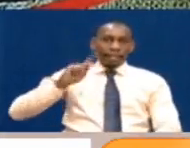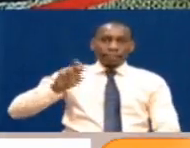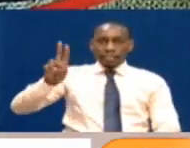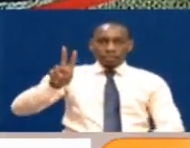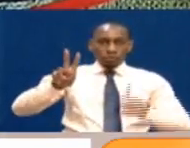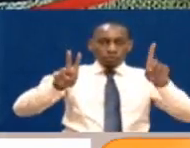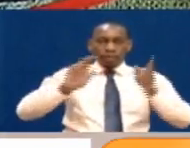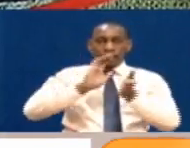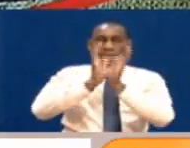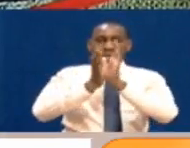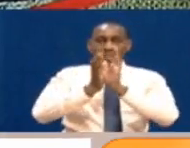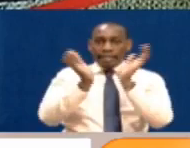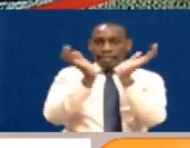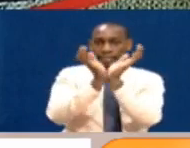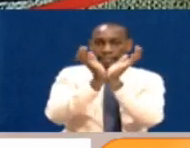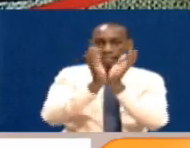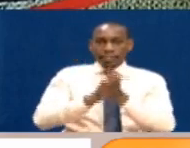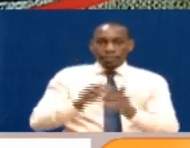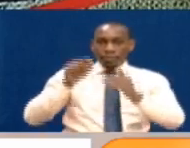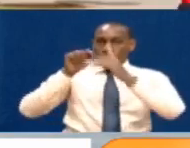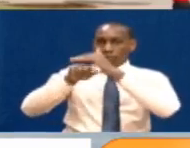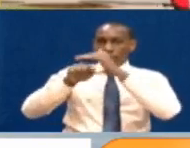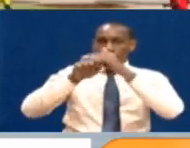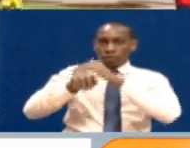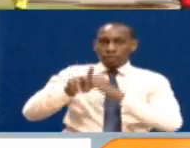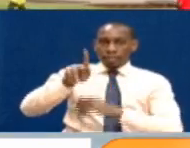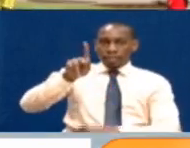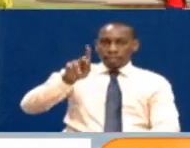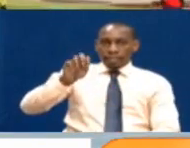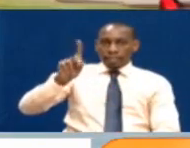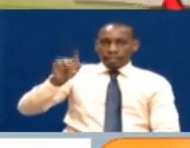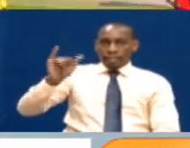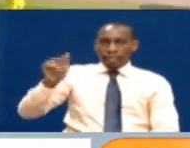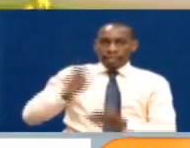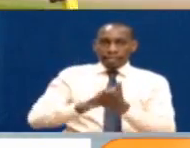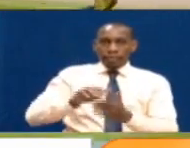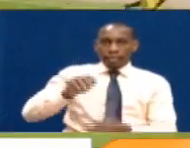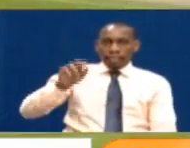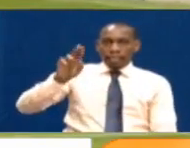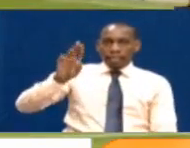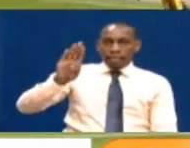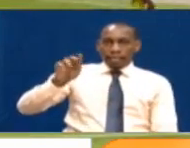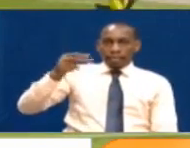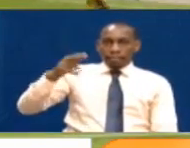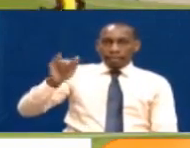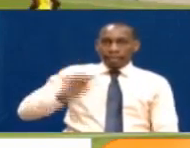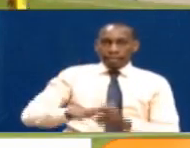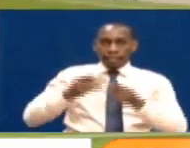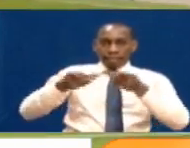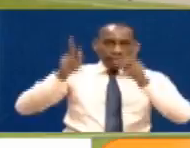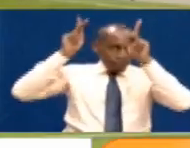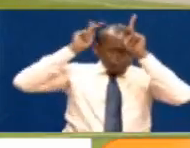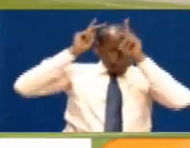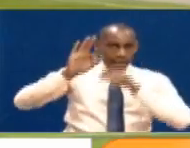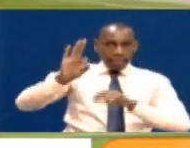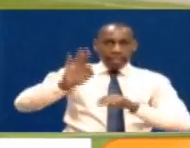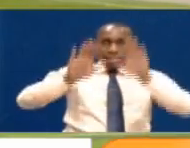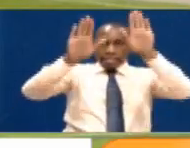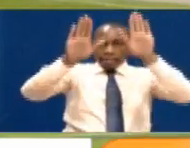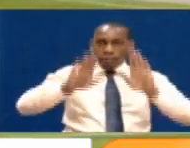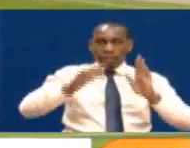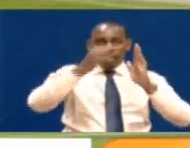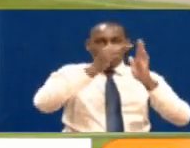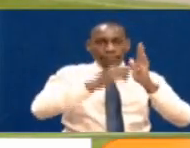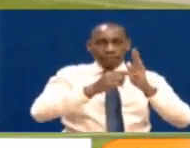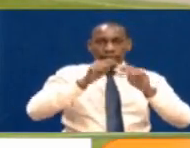at the Kasarani Stadium. Goals by Kennedy Onyango and Alibai gave Nicholas Muyoti's men three crucial points as